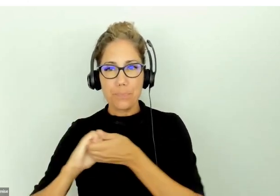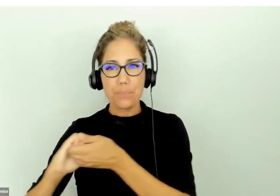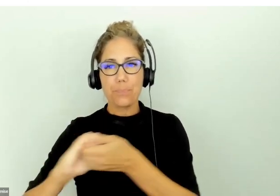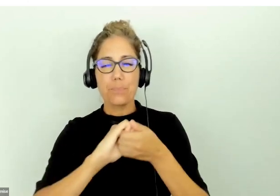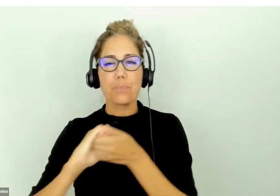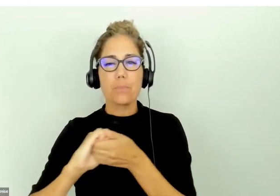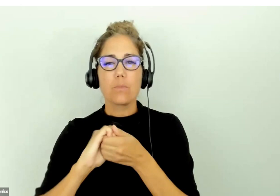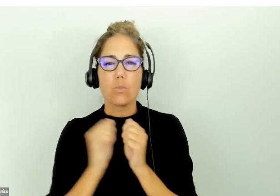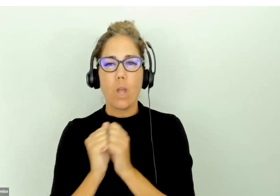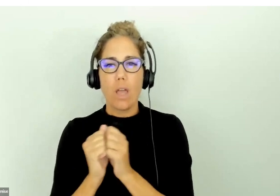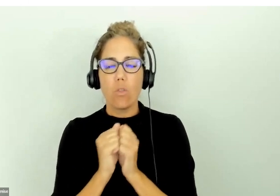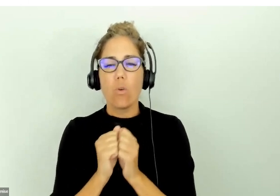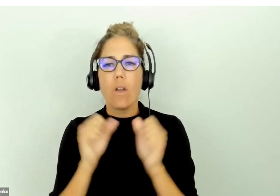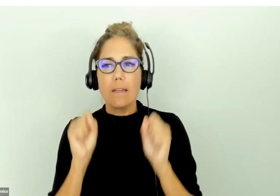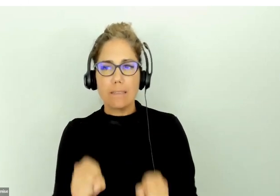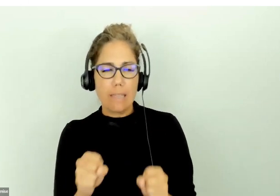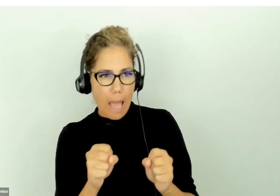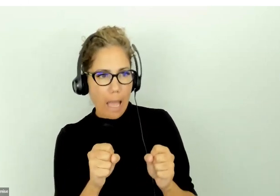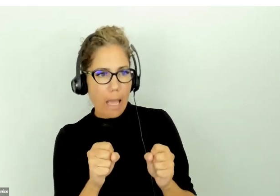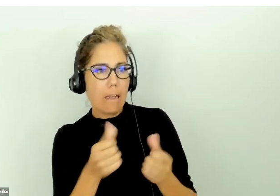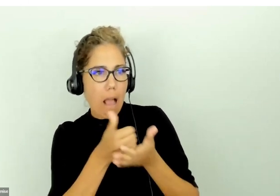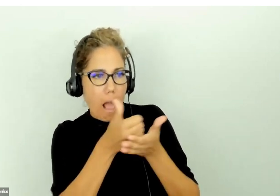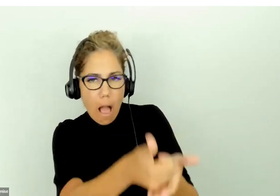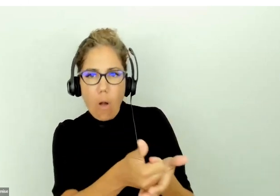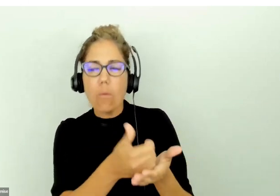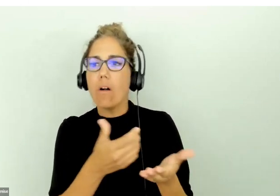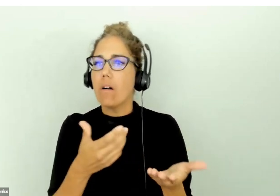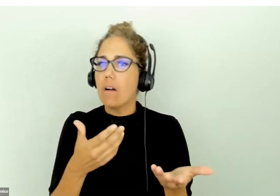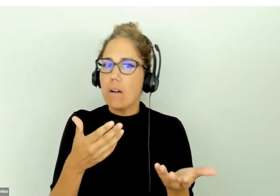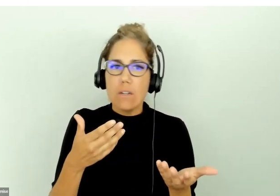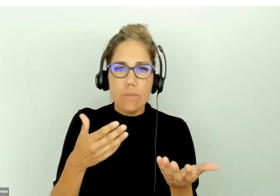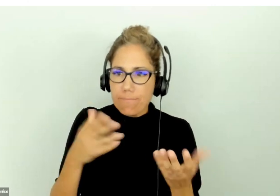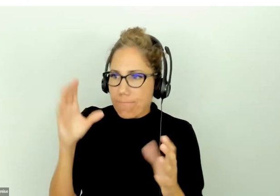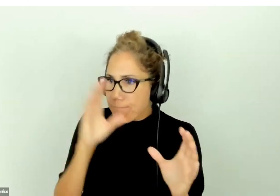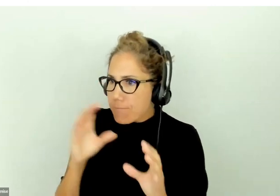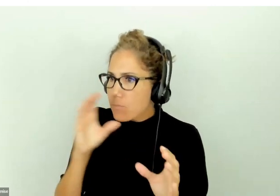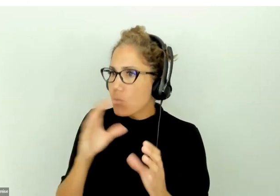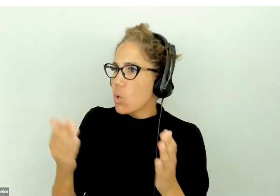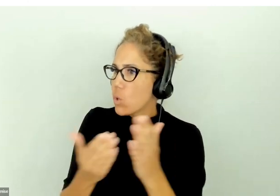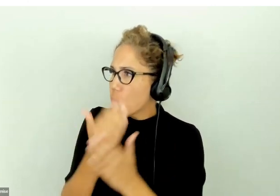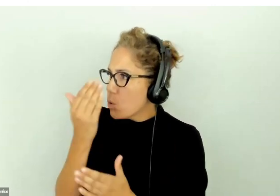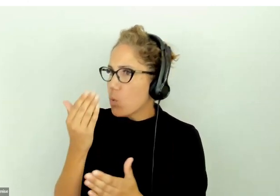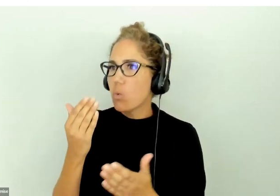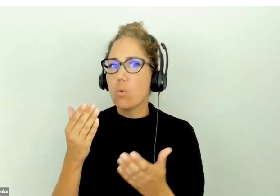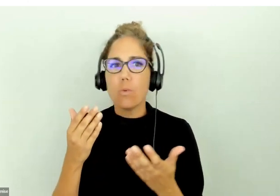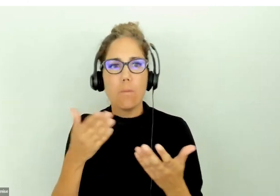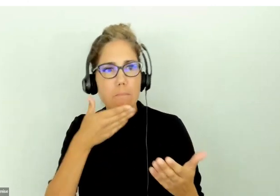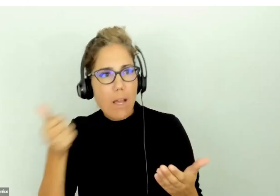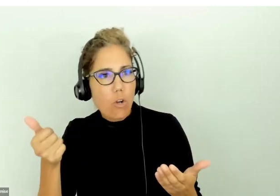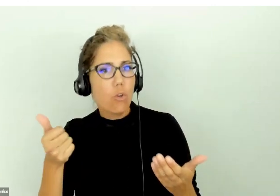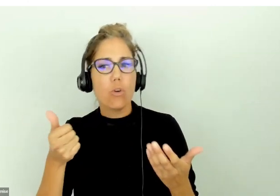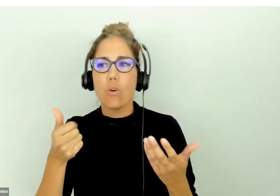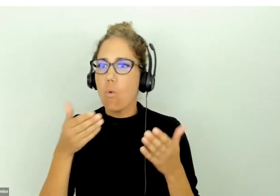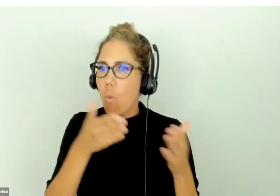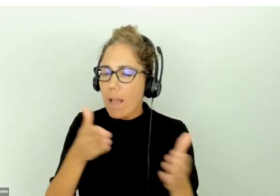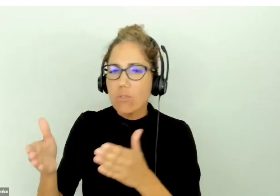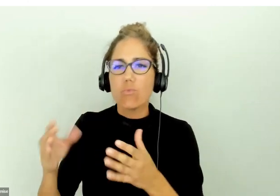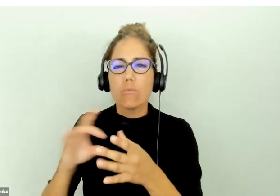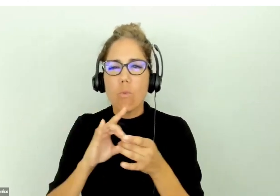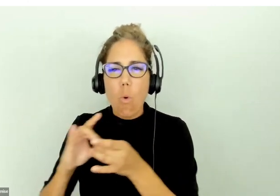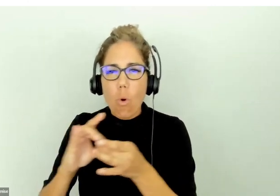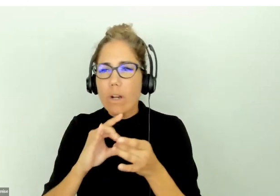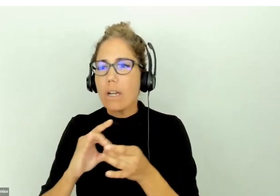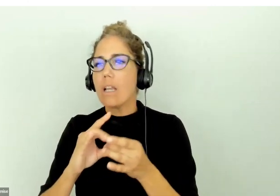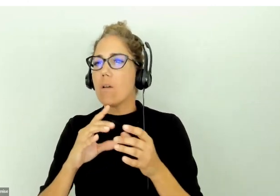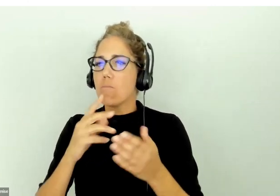able to serve their needs, to find new and better ways to coordinate our programs so we can facilitate states